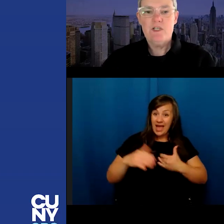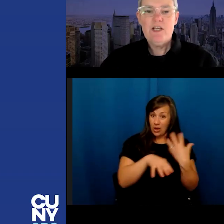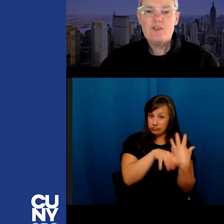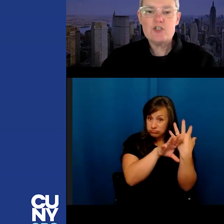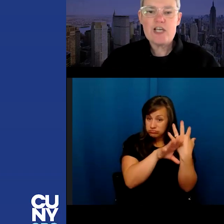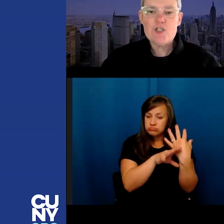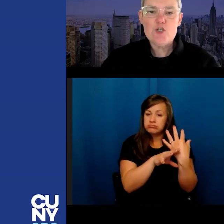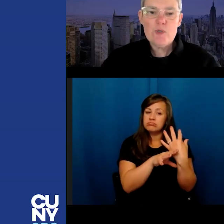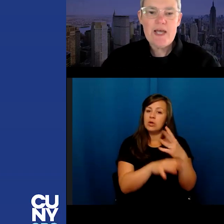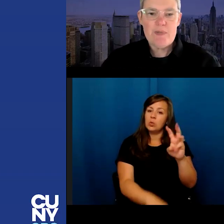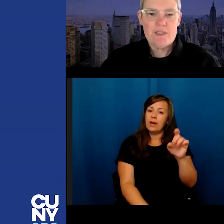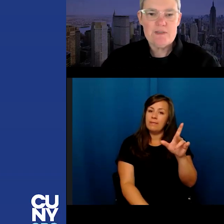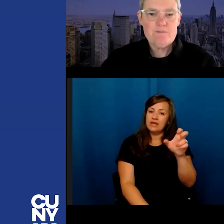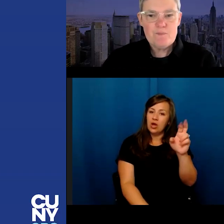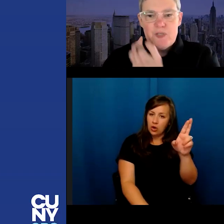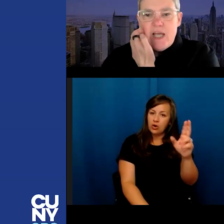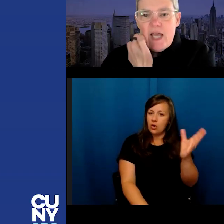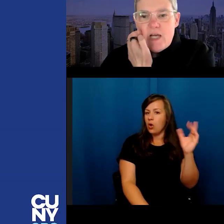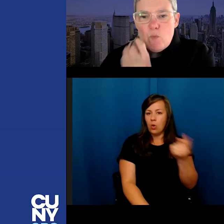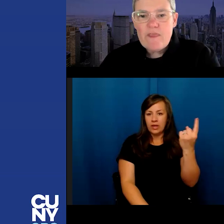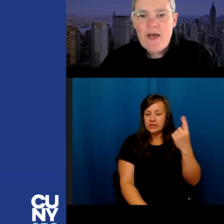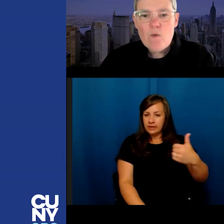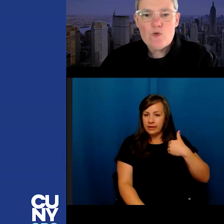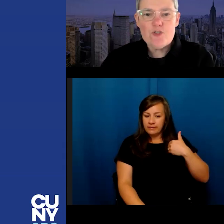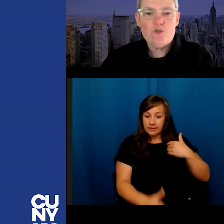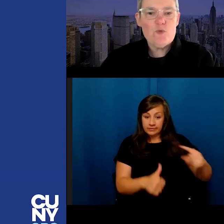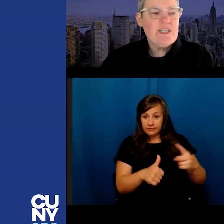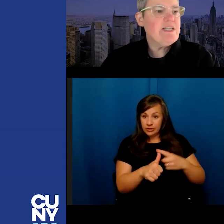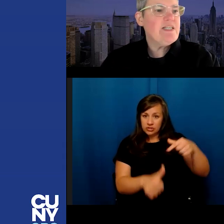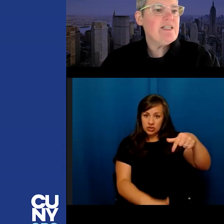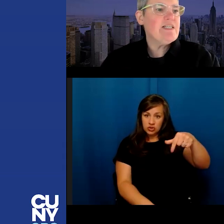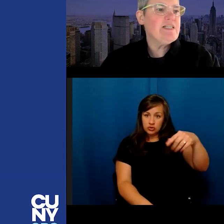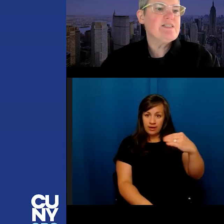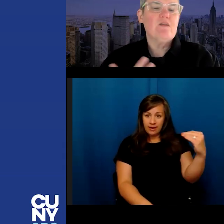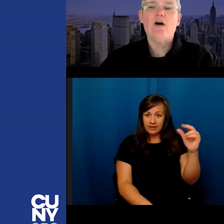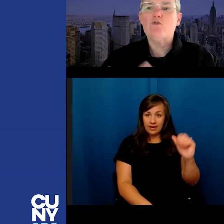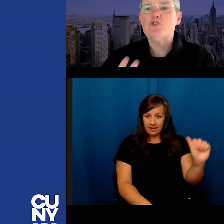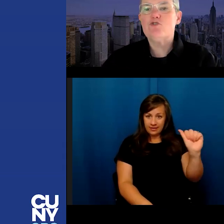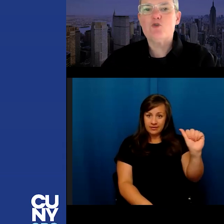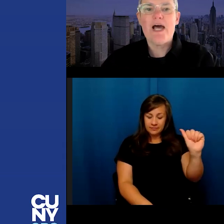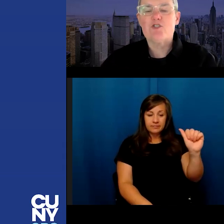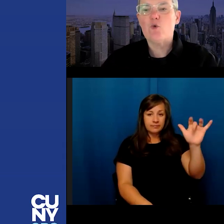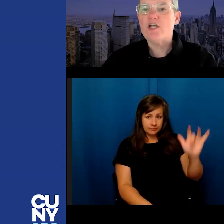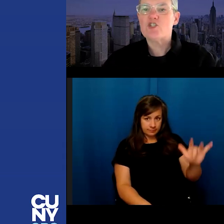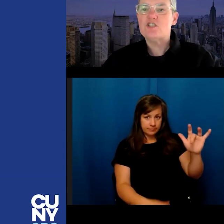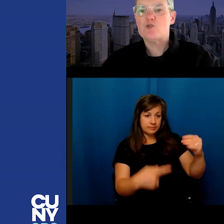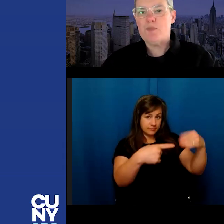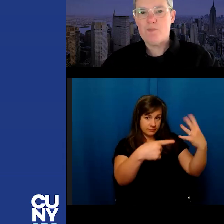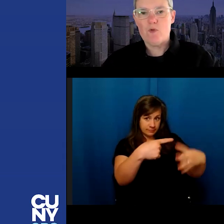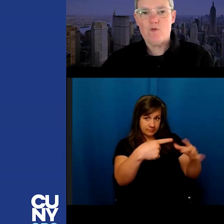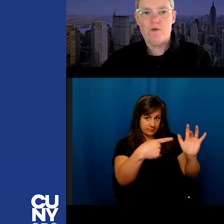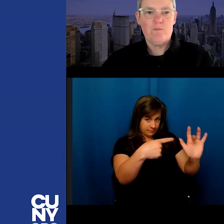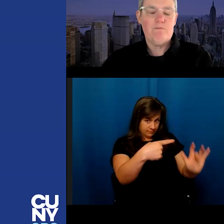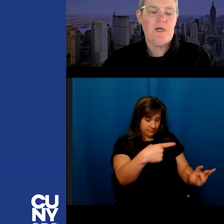buttons. There's a Q&A button, and what that will do, it is allows you to ask questions